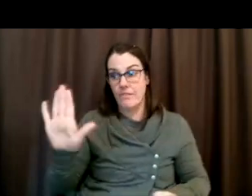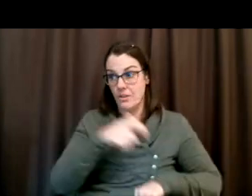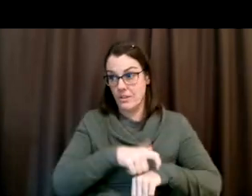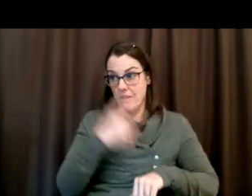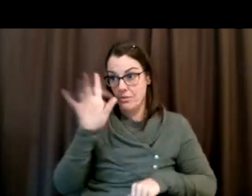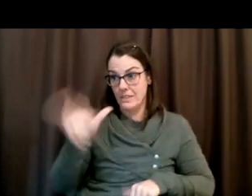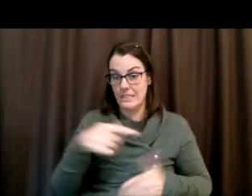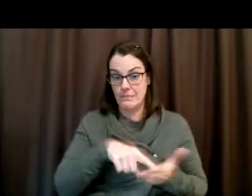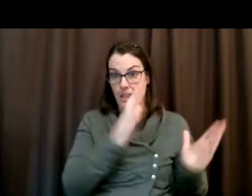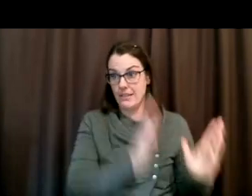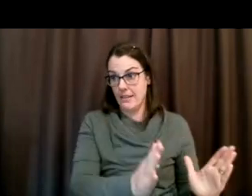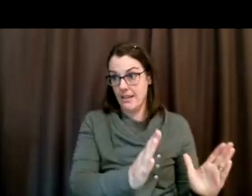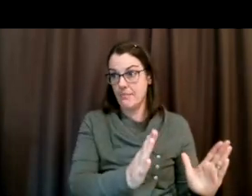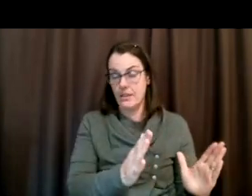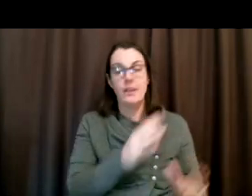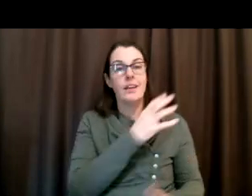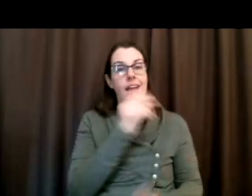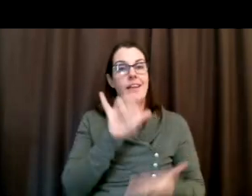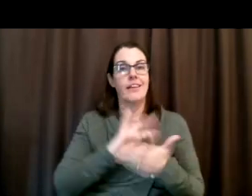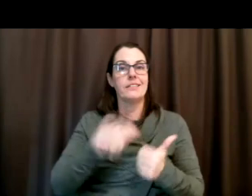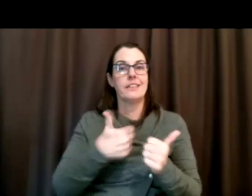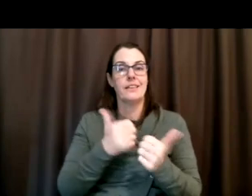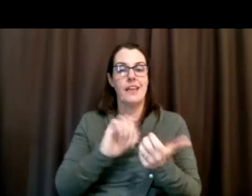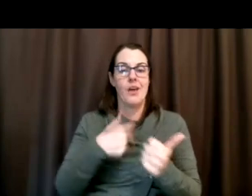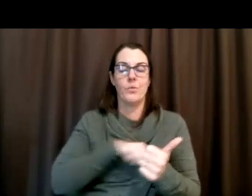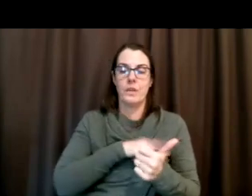we allocated their salary and benefits.